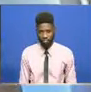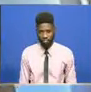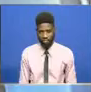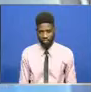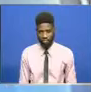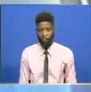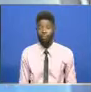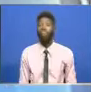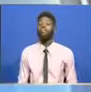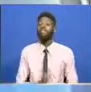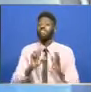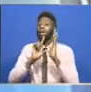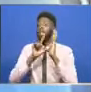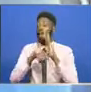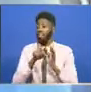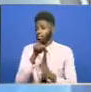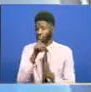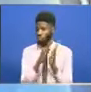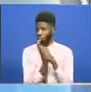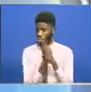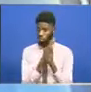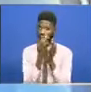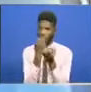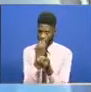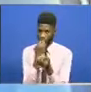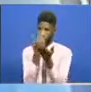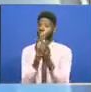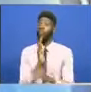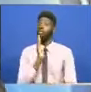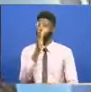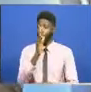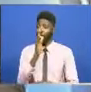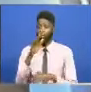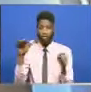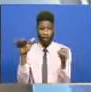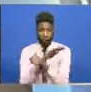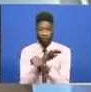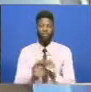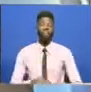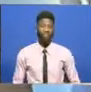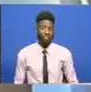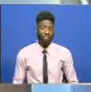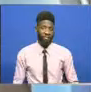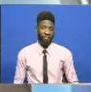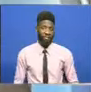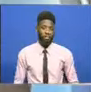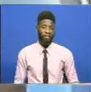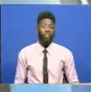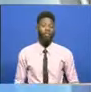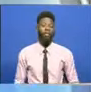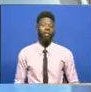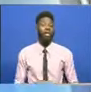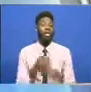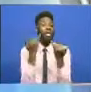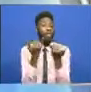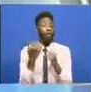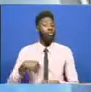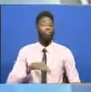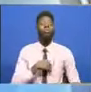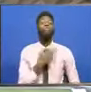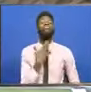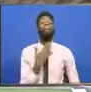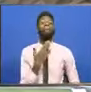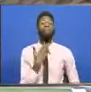We will be bringing that comprehensive report a little bit later, but right now we are crossing